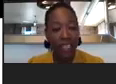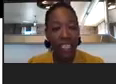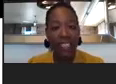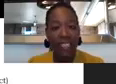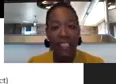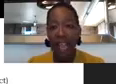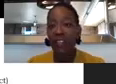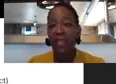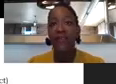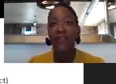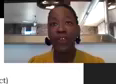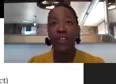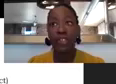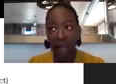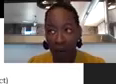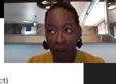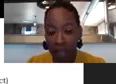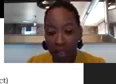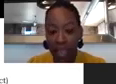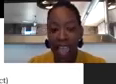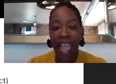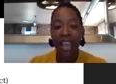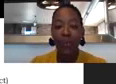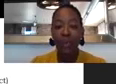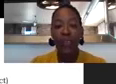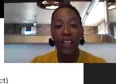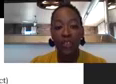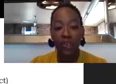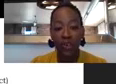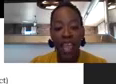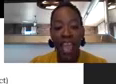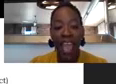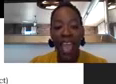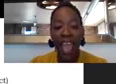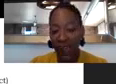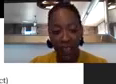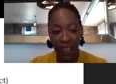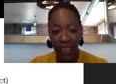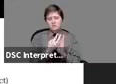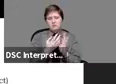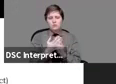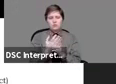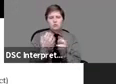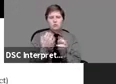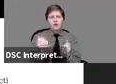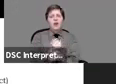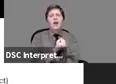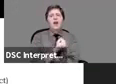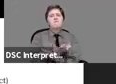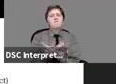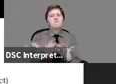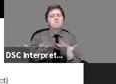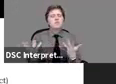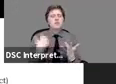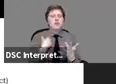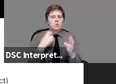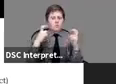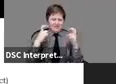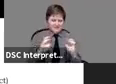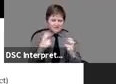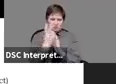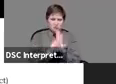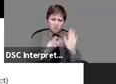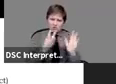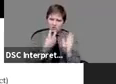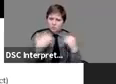who literally sat with me for 2 hours, and we went through everything. And I am